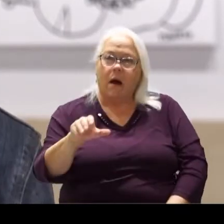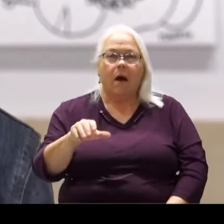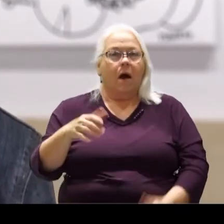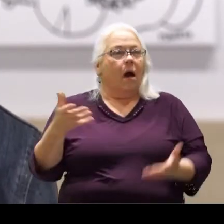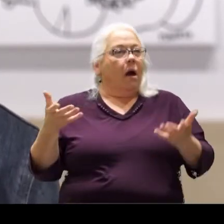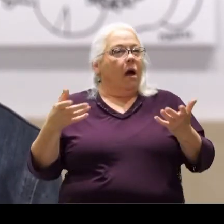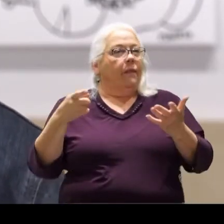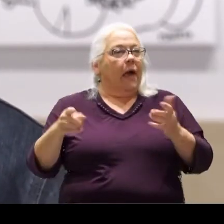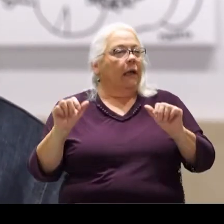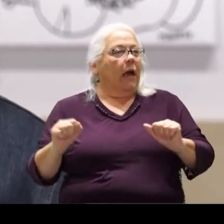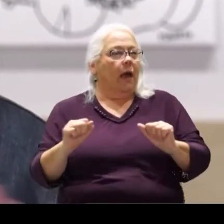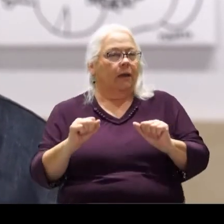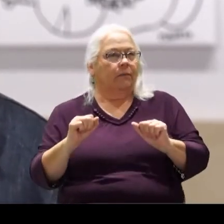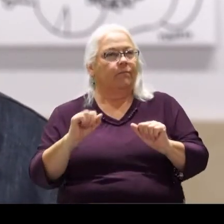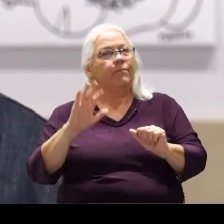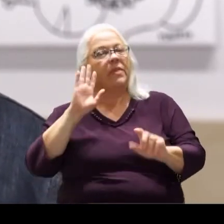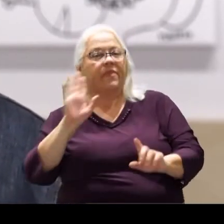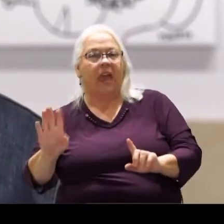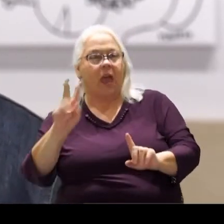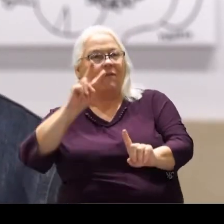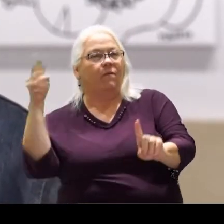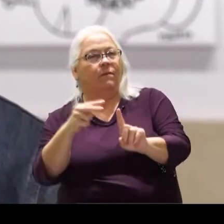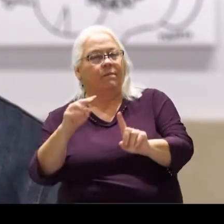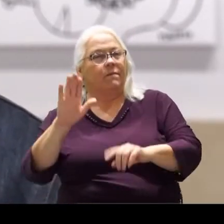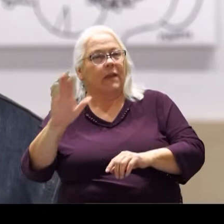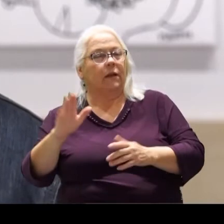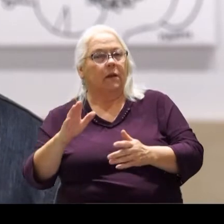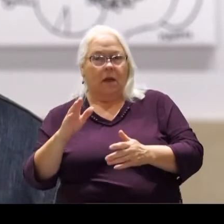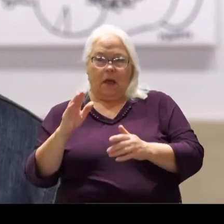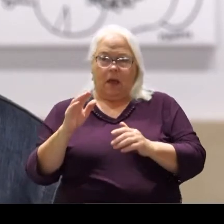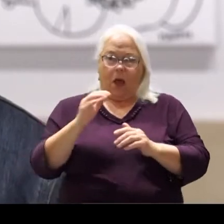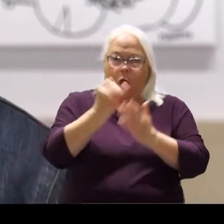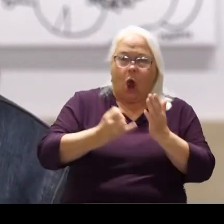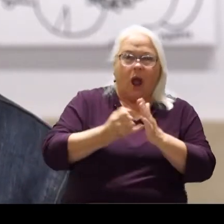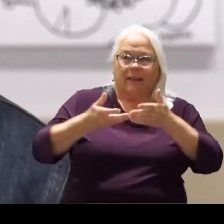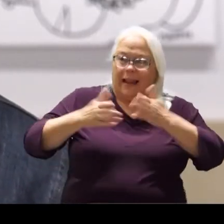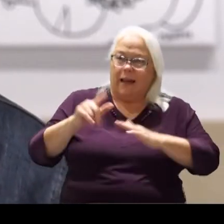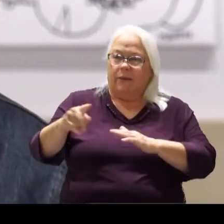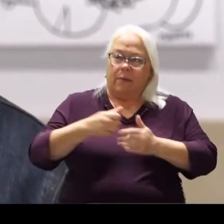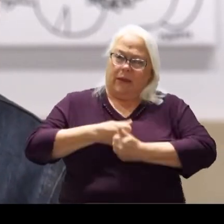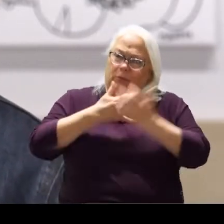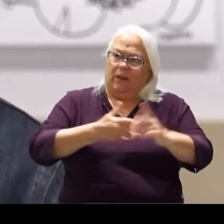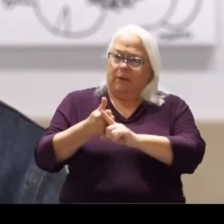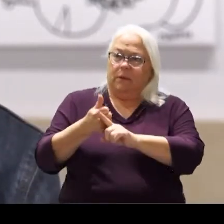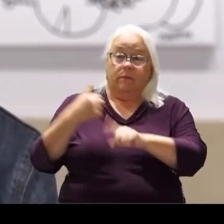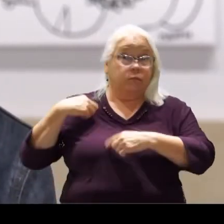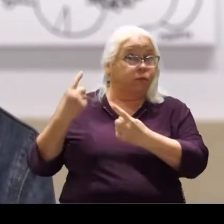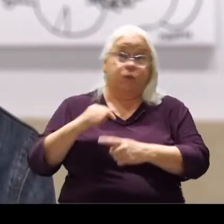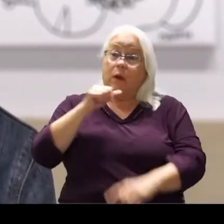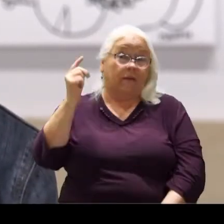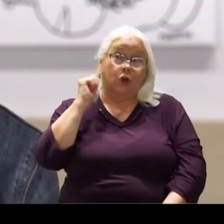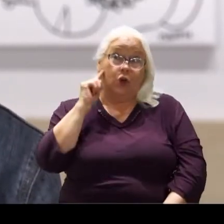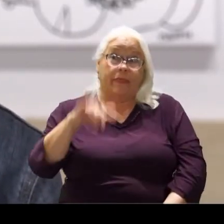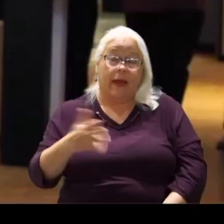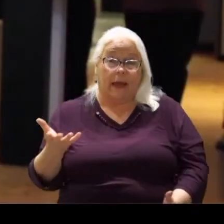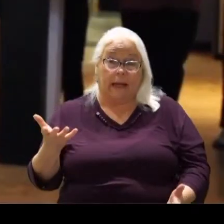empowered them. They gave them a voice and gave them a vehicle for expressing themselves in ways that we